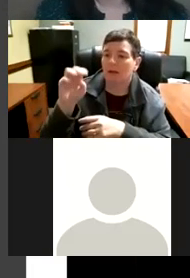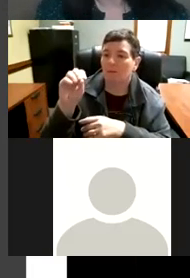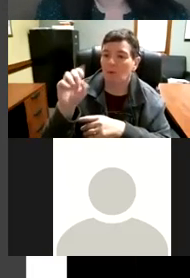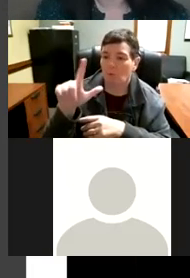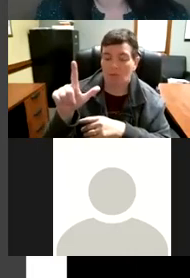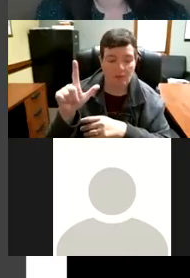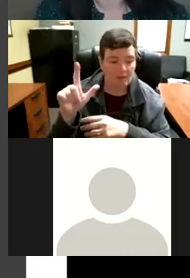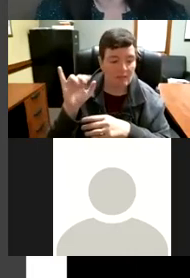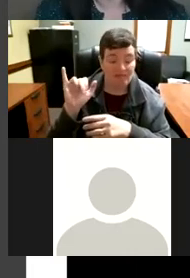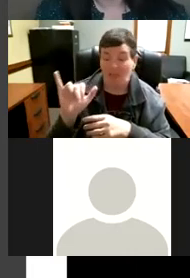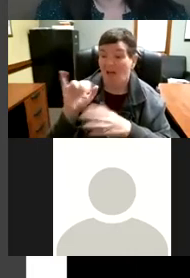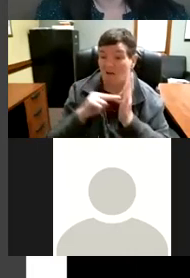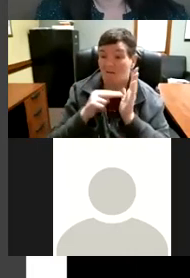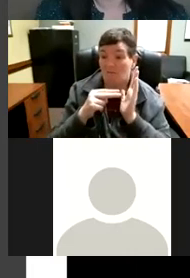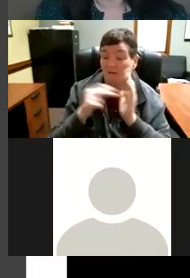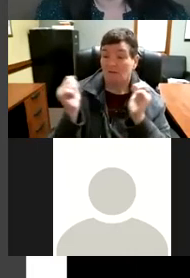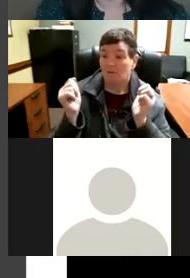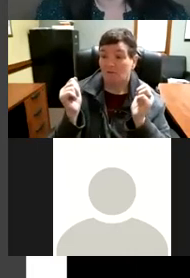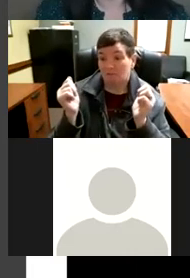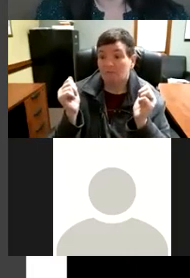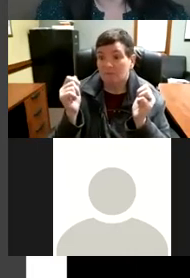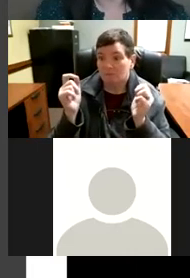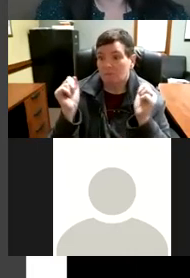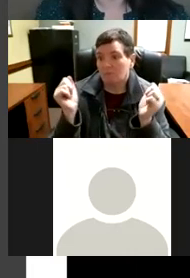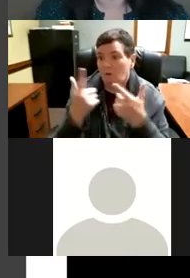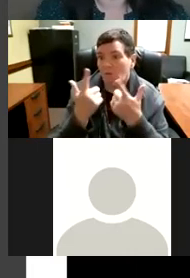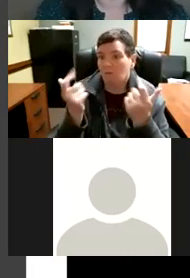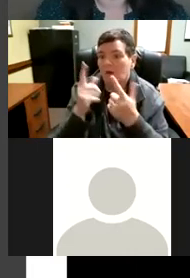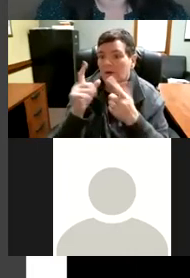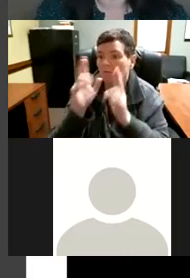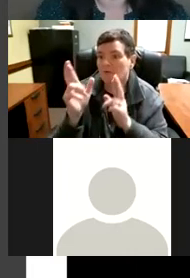communicators, and we need to respect that when we're working with our students.